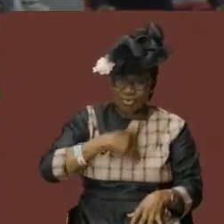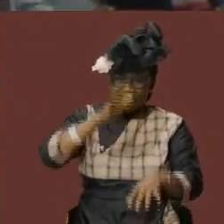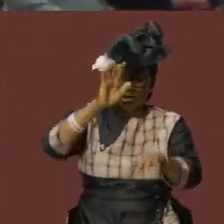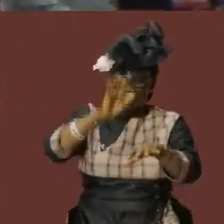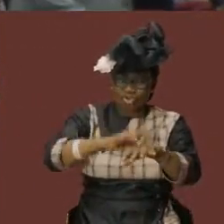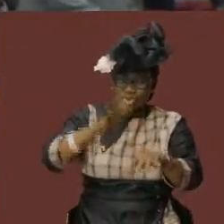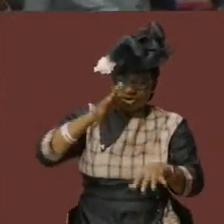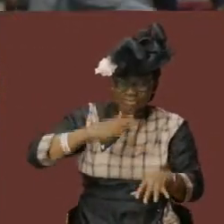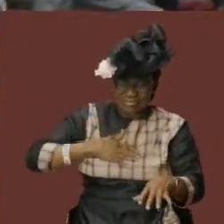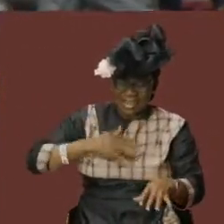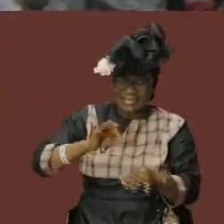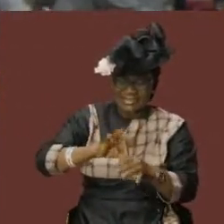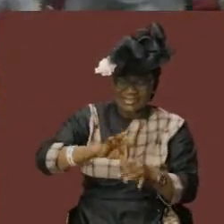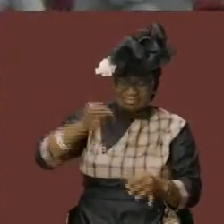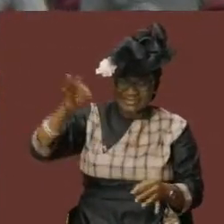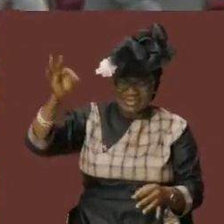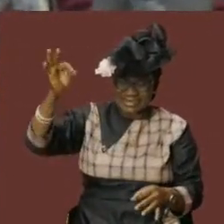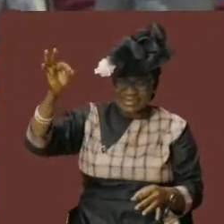touch my spirit.